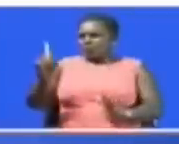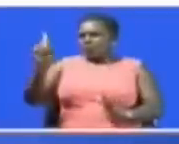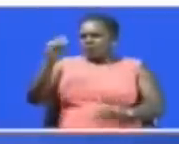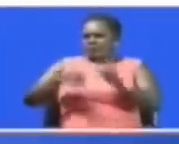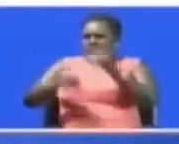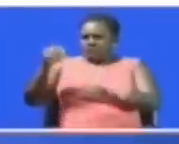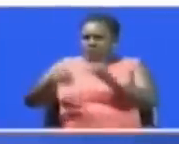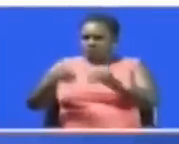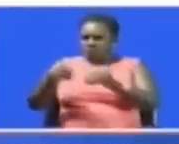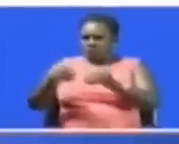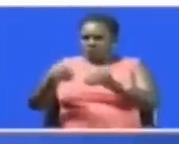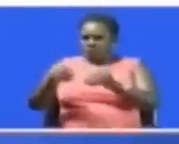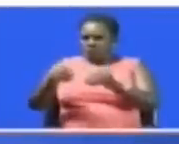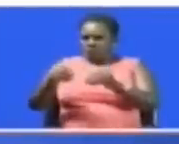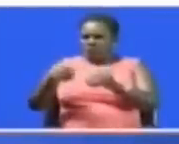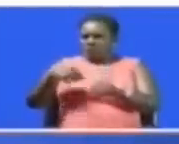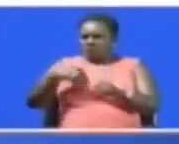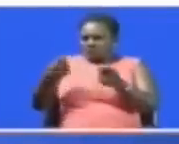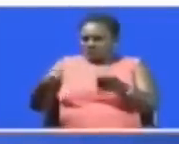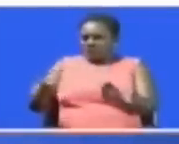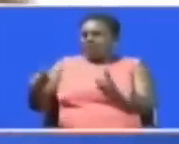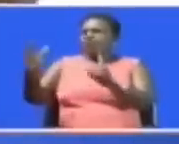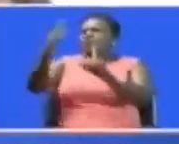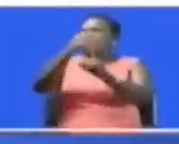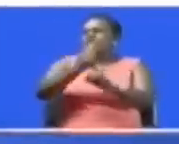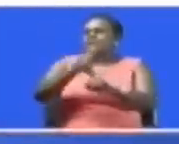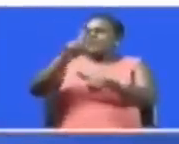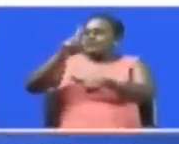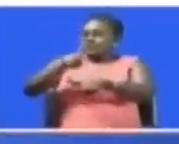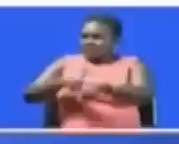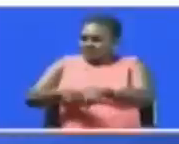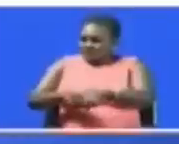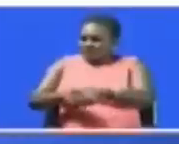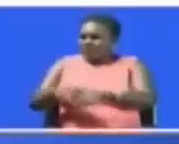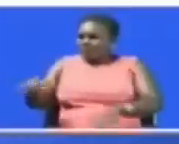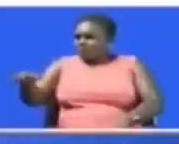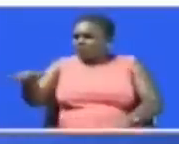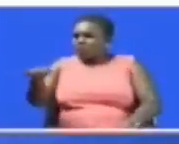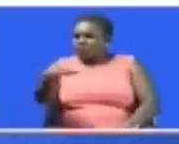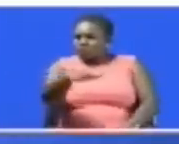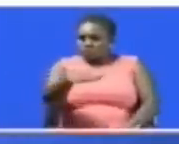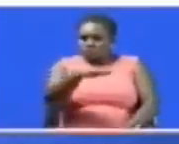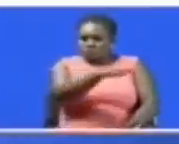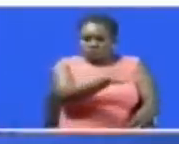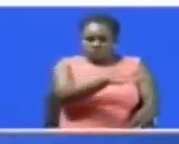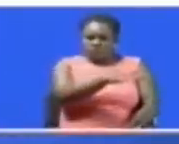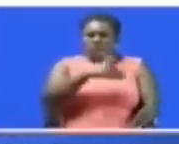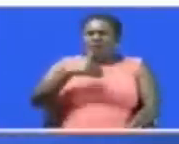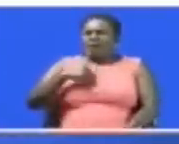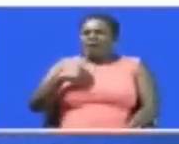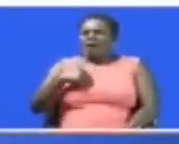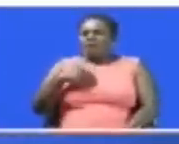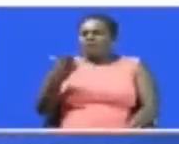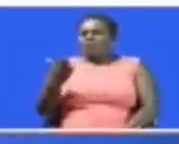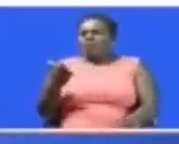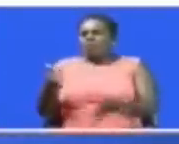vote. That is what we try to achieve. But when it comes to constituencies, you know, there are